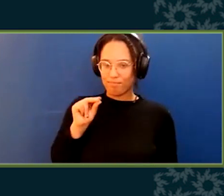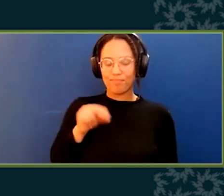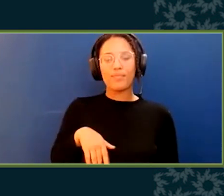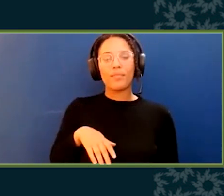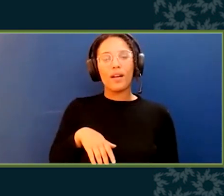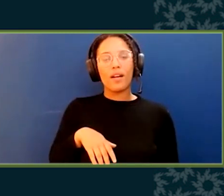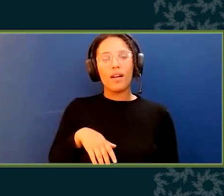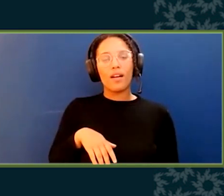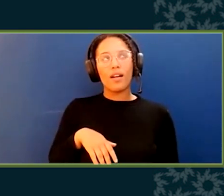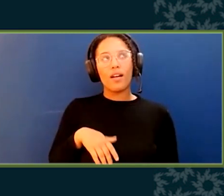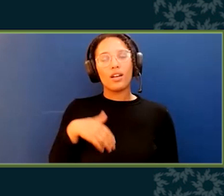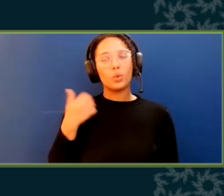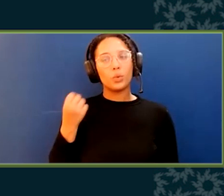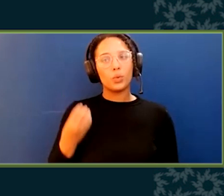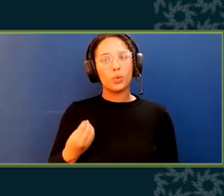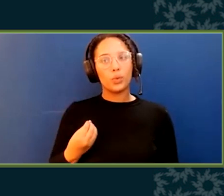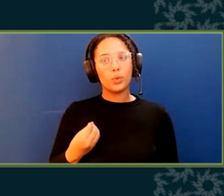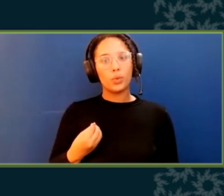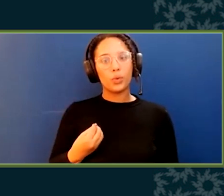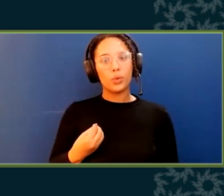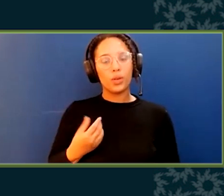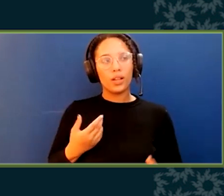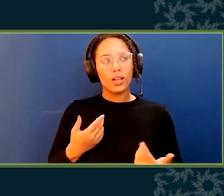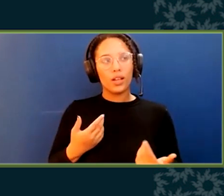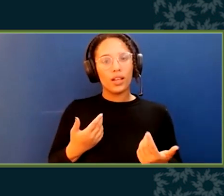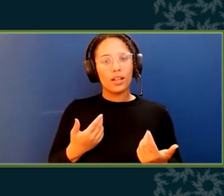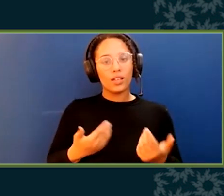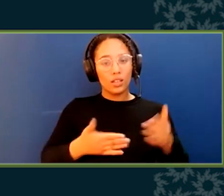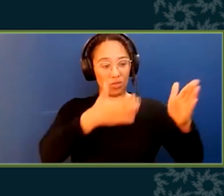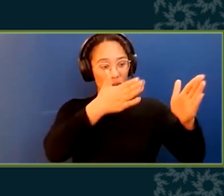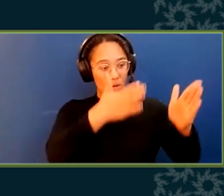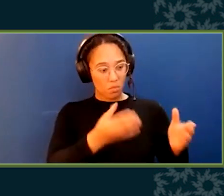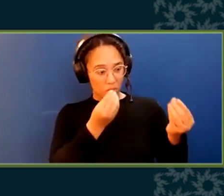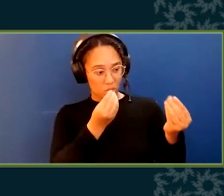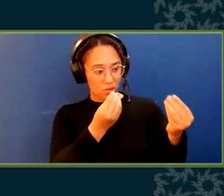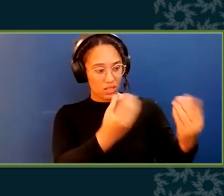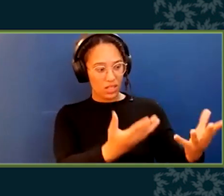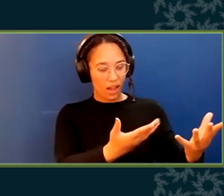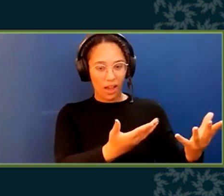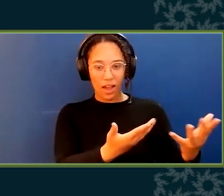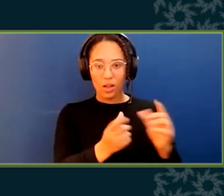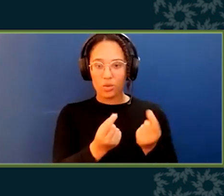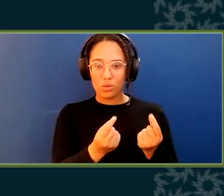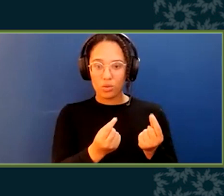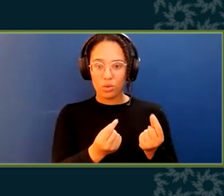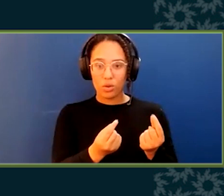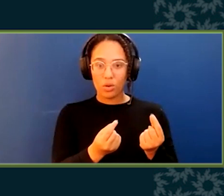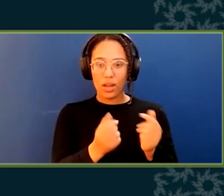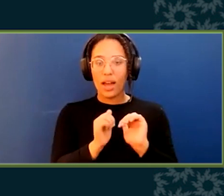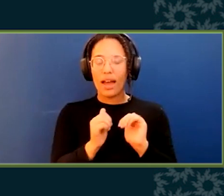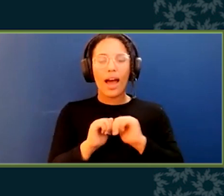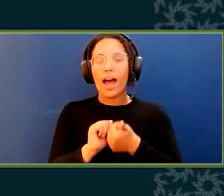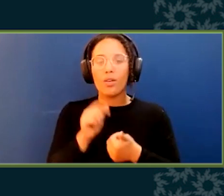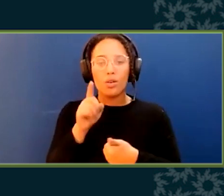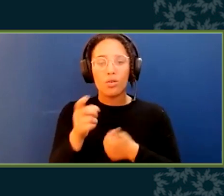what do you say to somebody? What gets you out of bed when you're motivated from a place of healing, from a place of